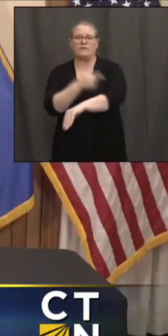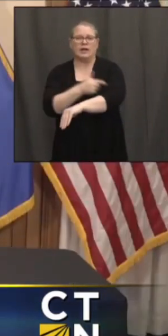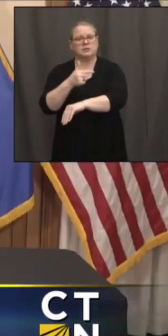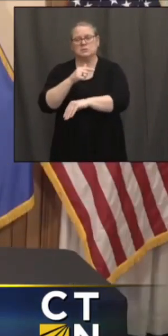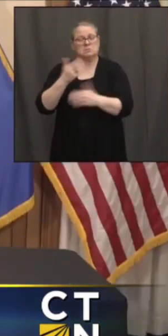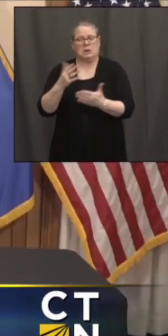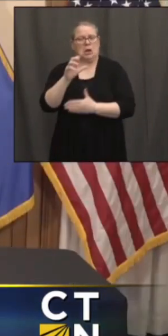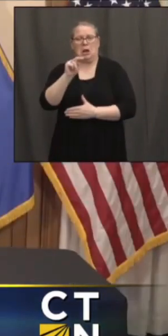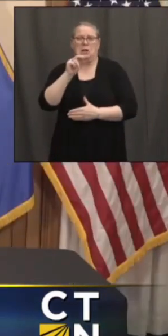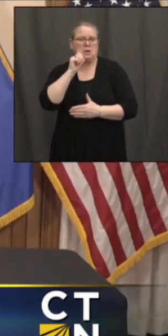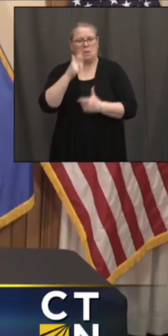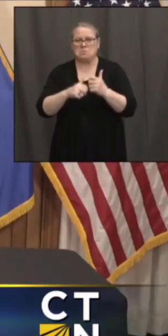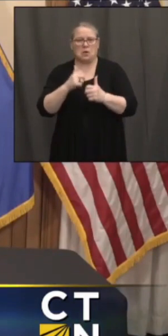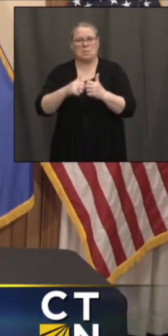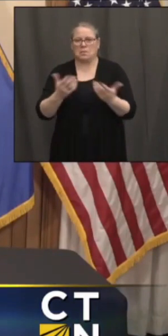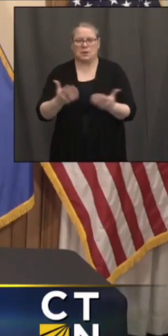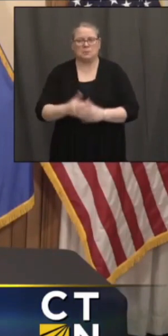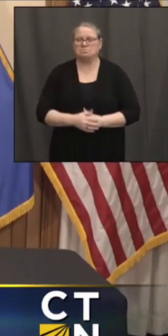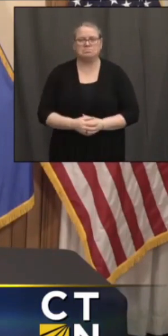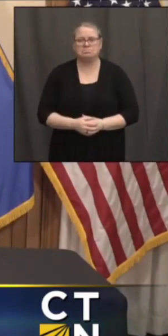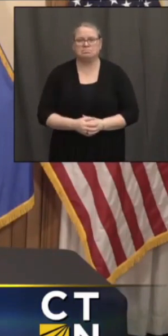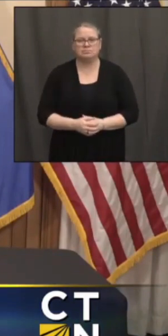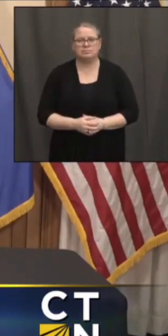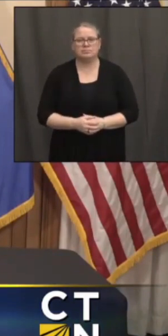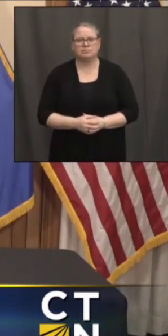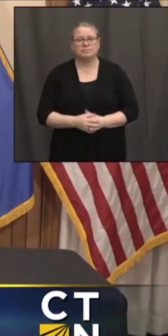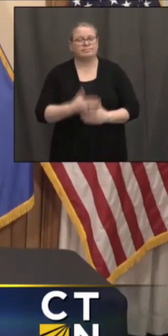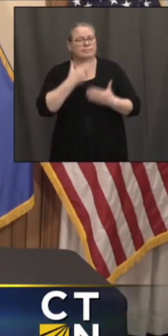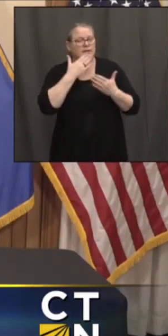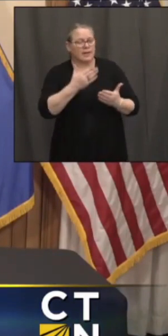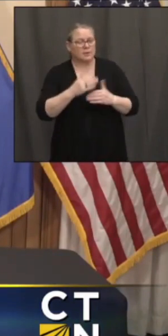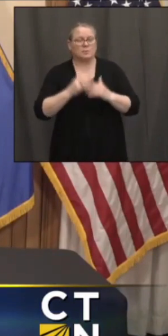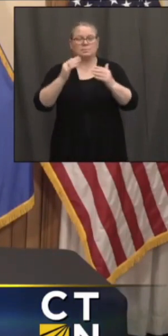Thanks. The Connecticut Mirror.